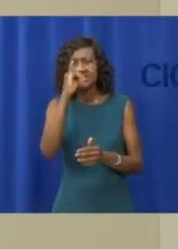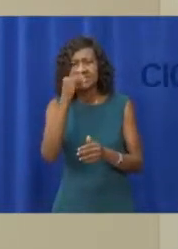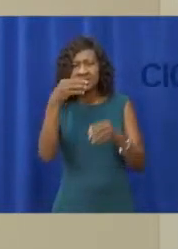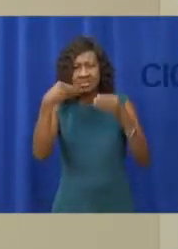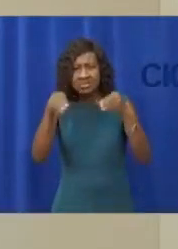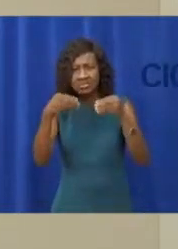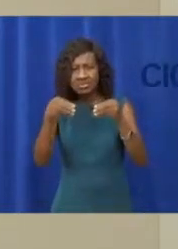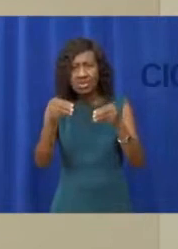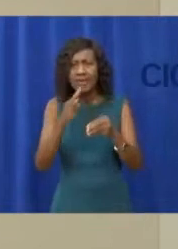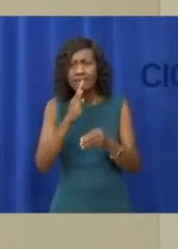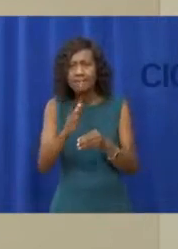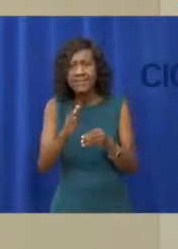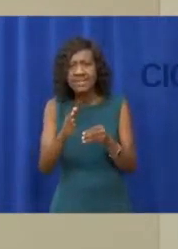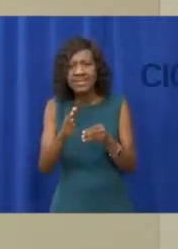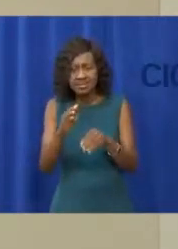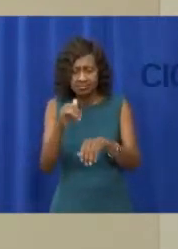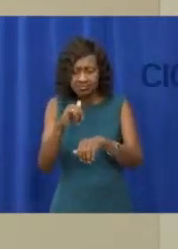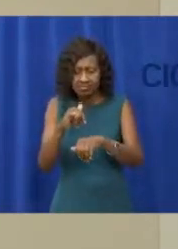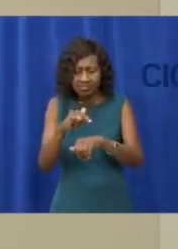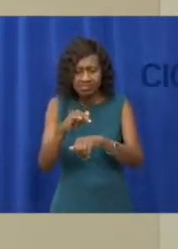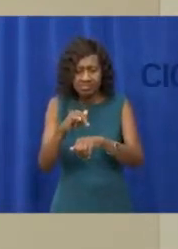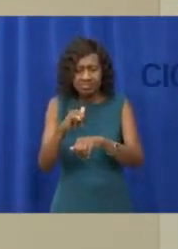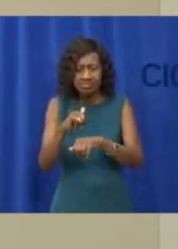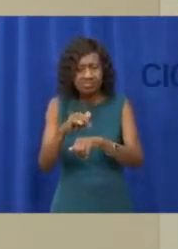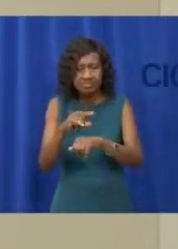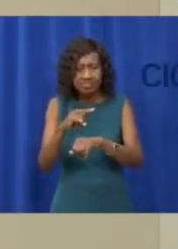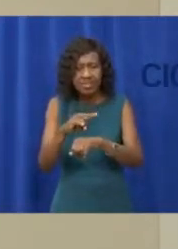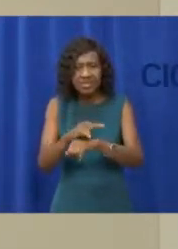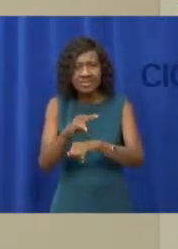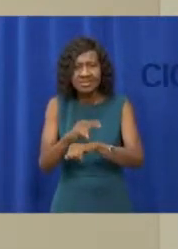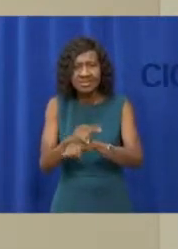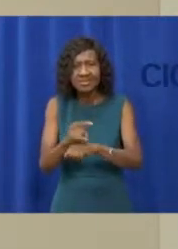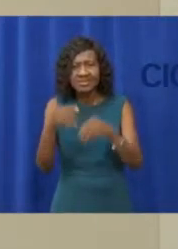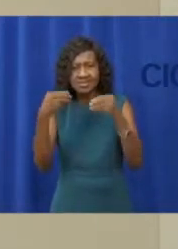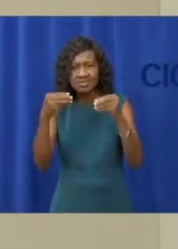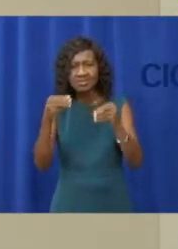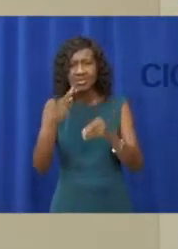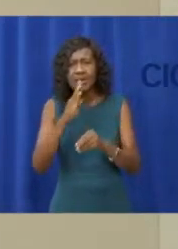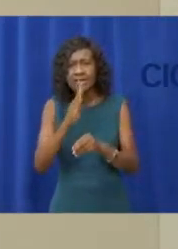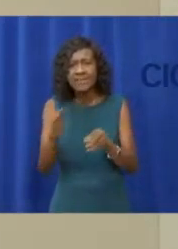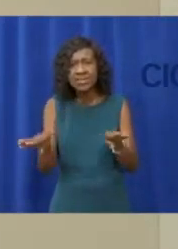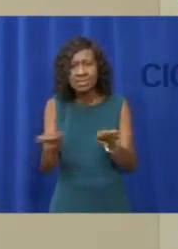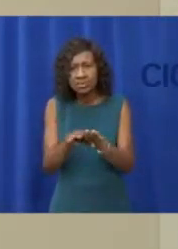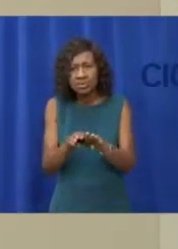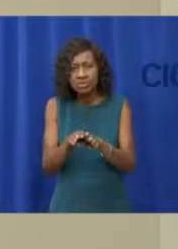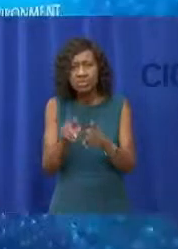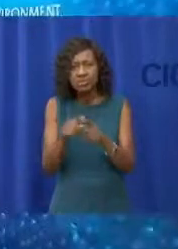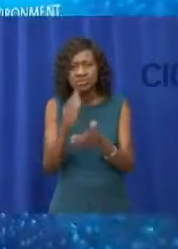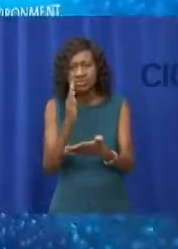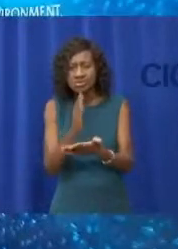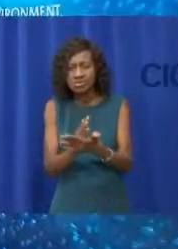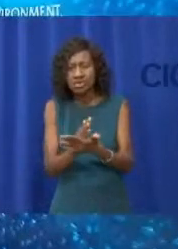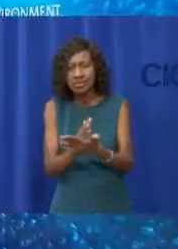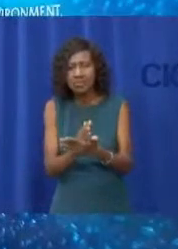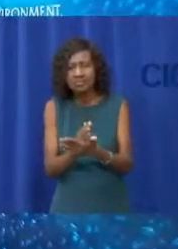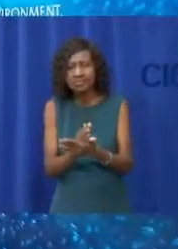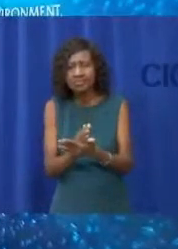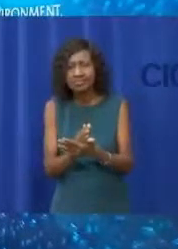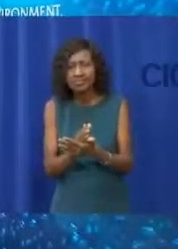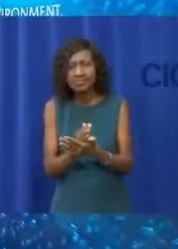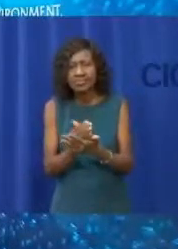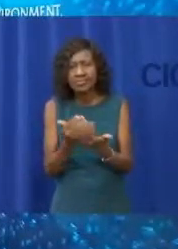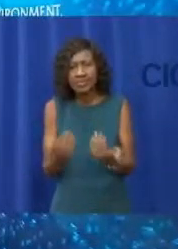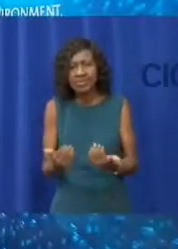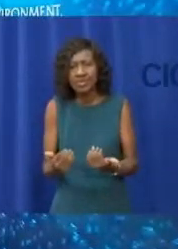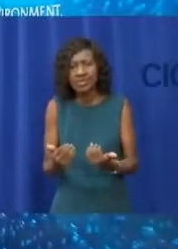to kind of reduce this particular type of incidents? So at the moment, they are an exempted